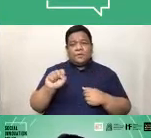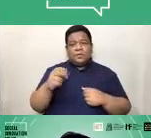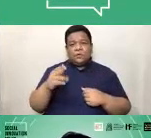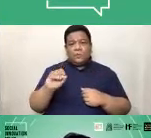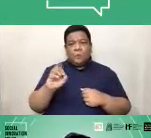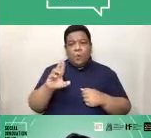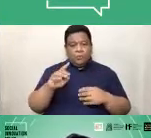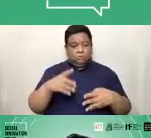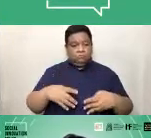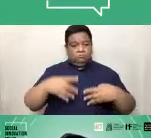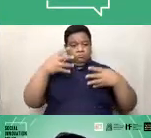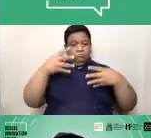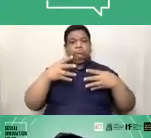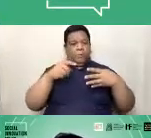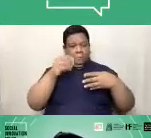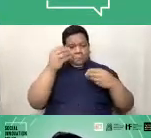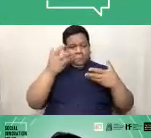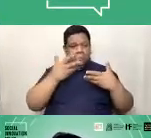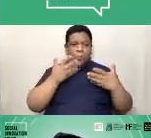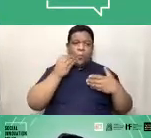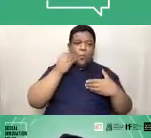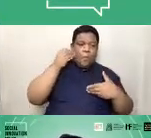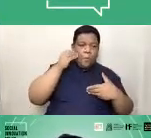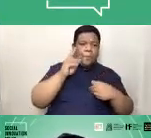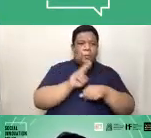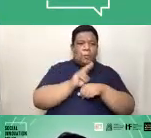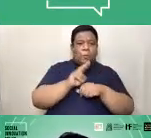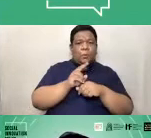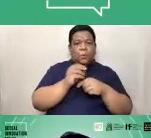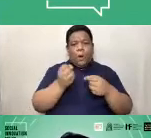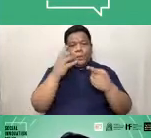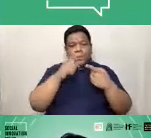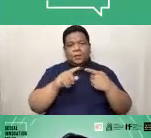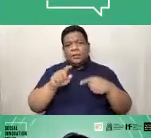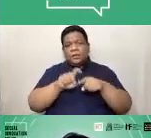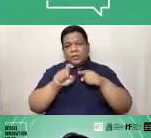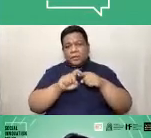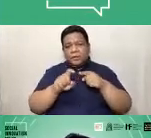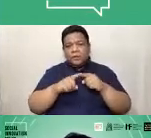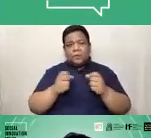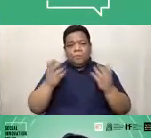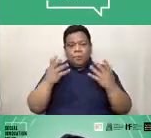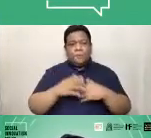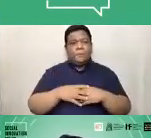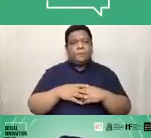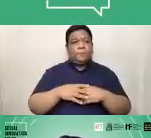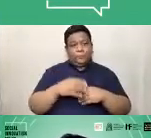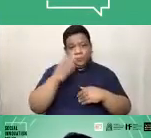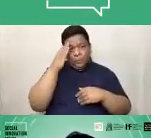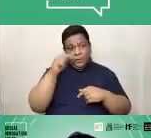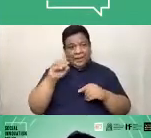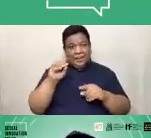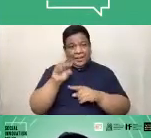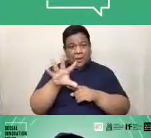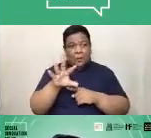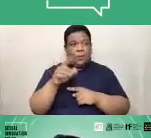and it shows you a dashboard and tells you your home has been consuming this many kilowatts of electricity. This particular light bulb has been